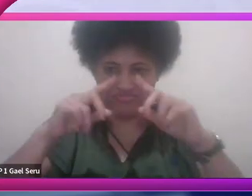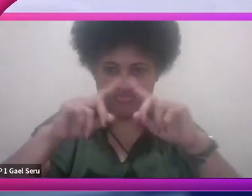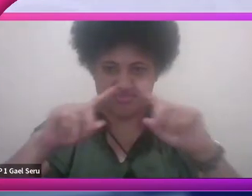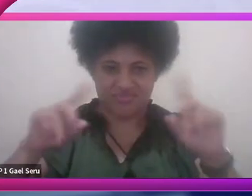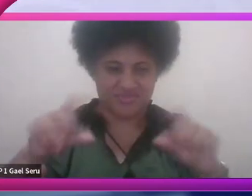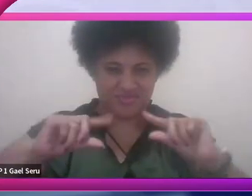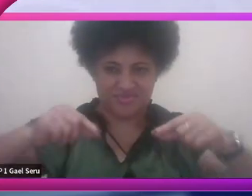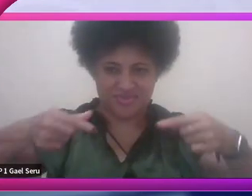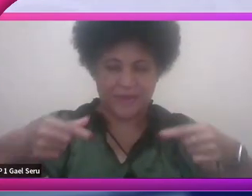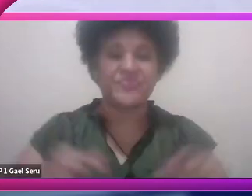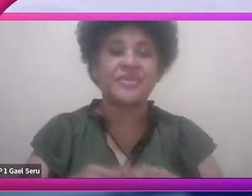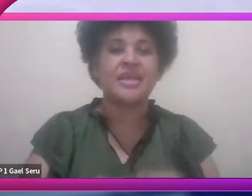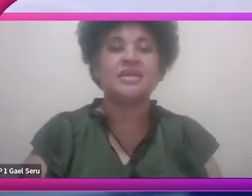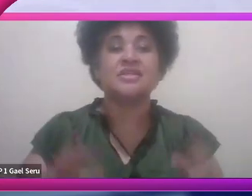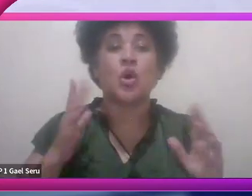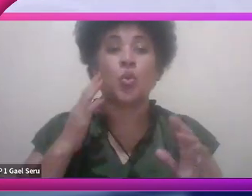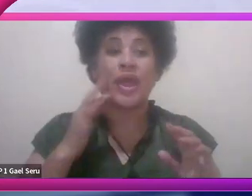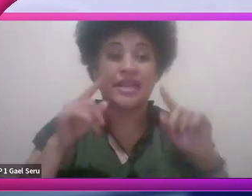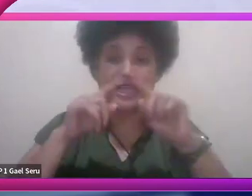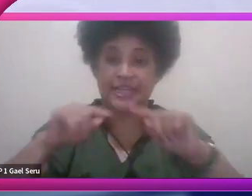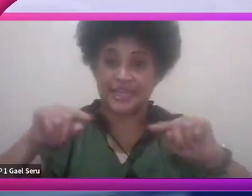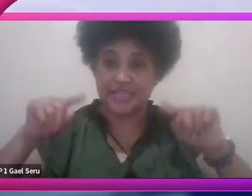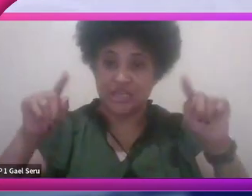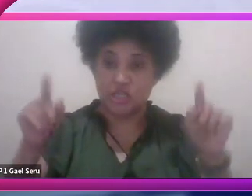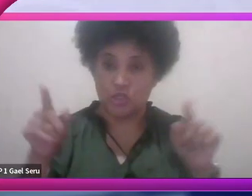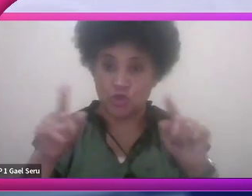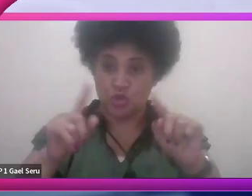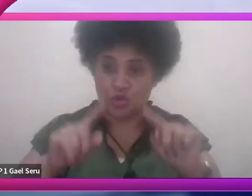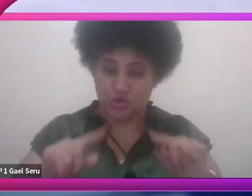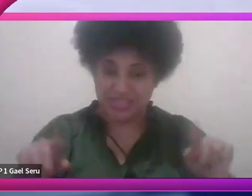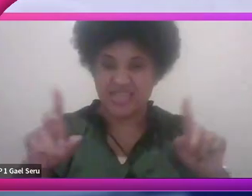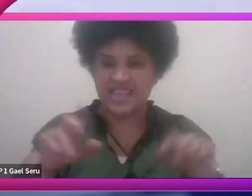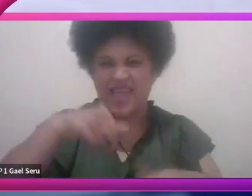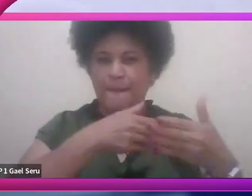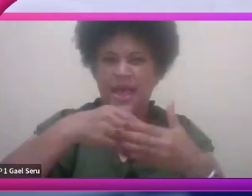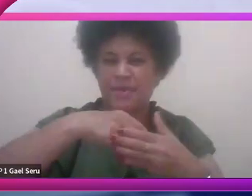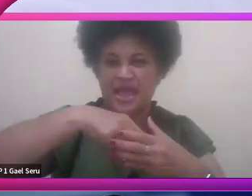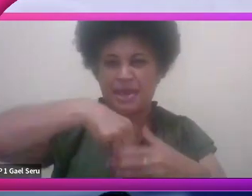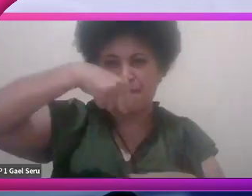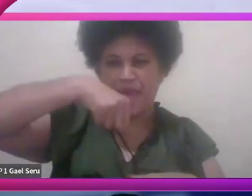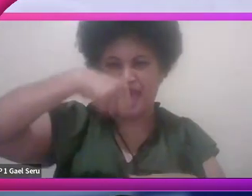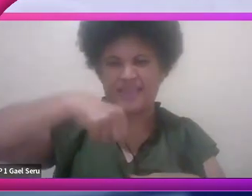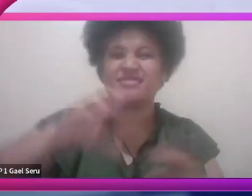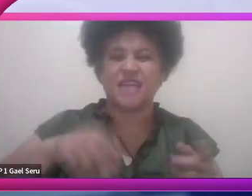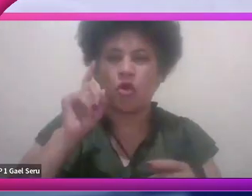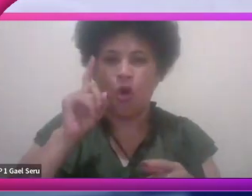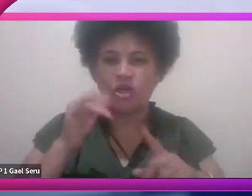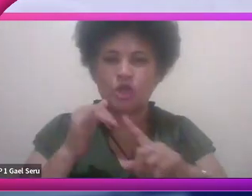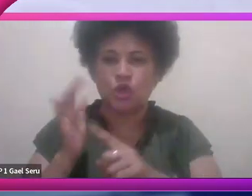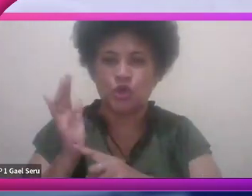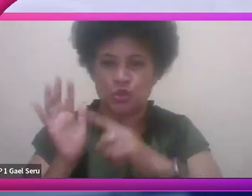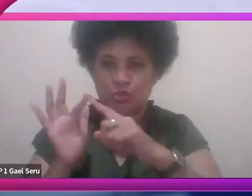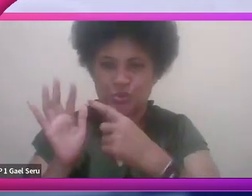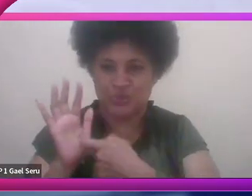triggered to the uterus, where the most common they call baby back, but I prefer to use the uterus if you all understand.